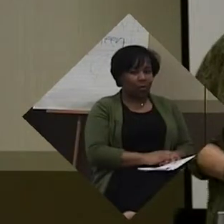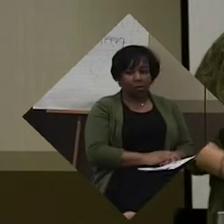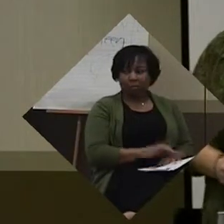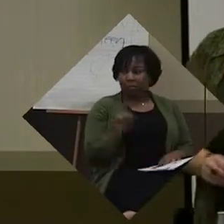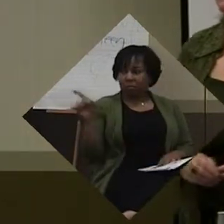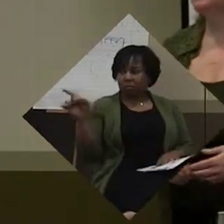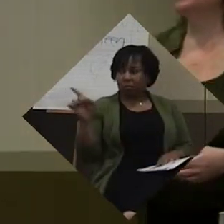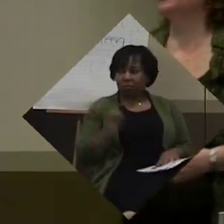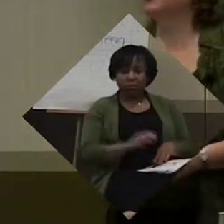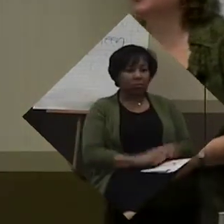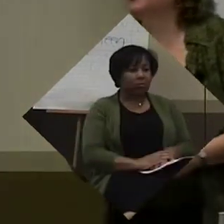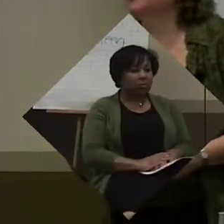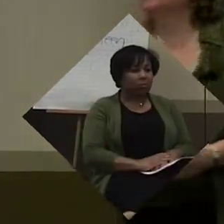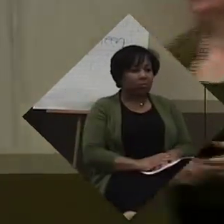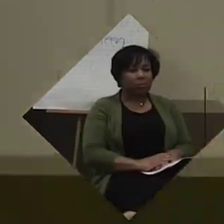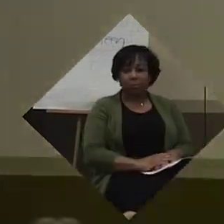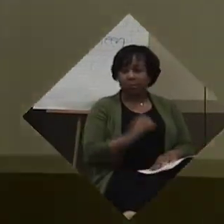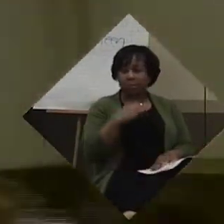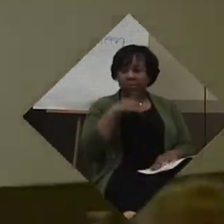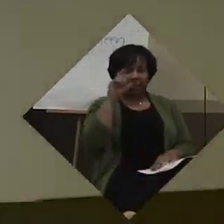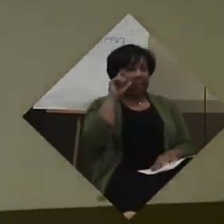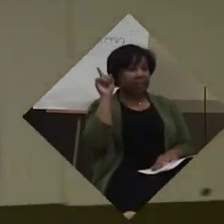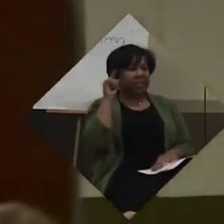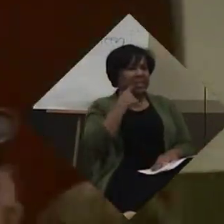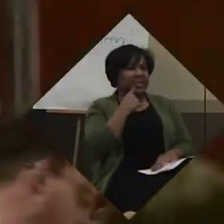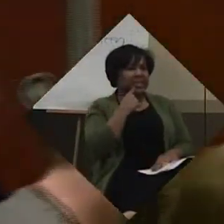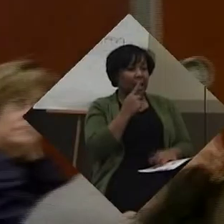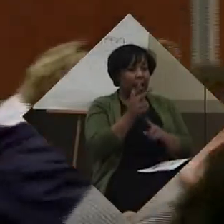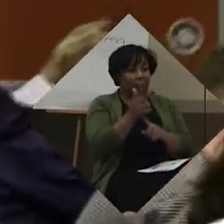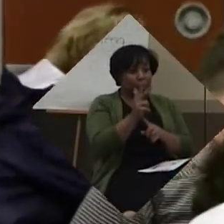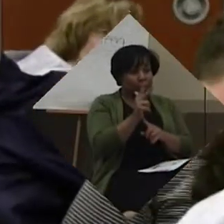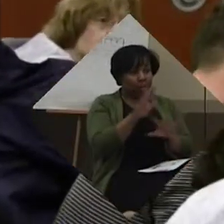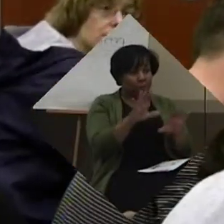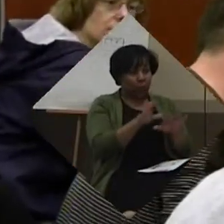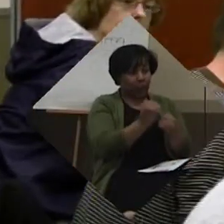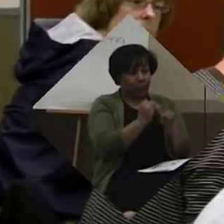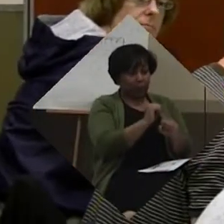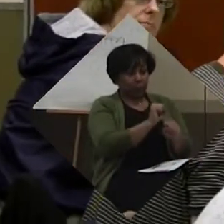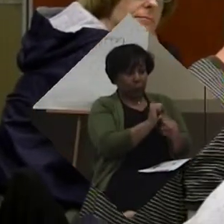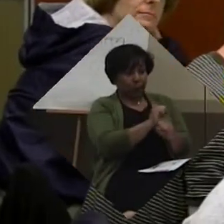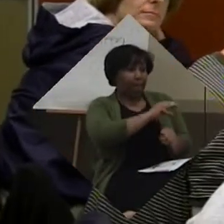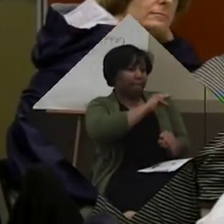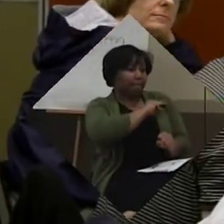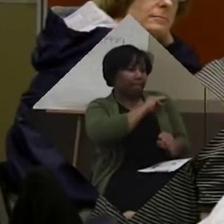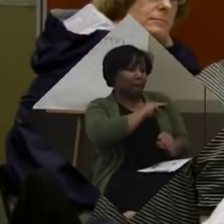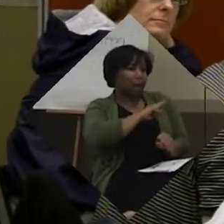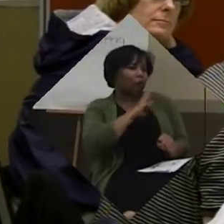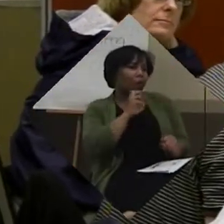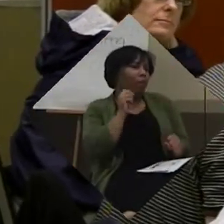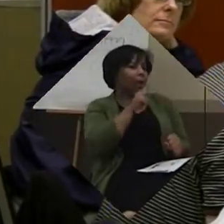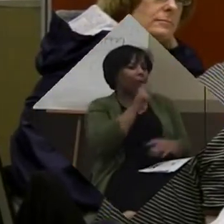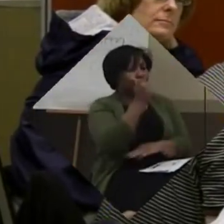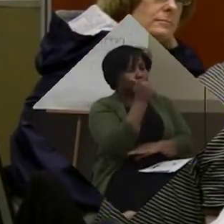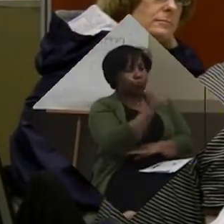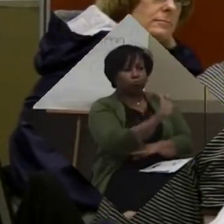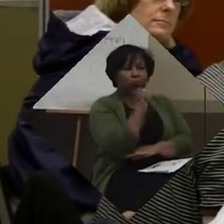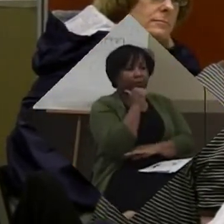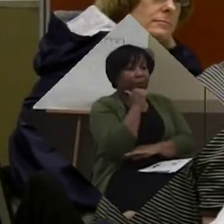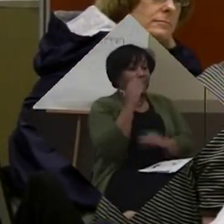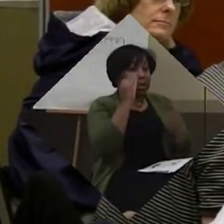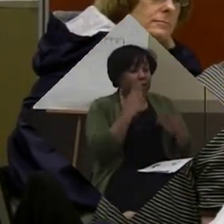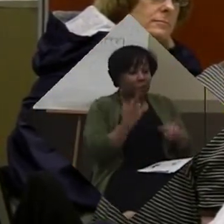Yes? I put within 3 minutes of doing independent work, Maddie will talk back and refuse. When the